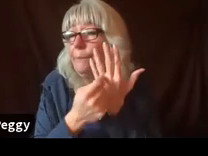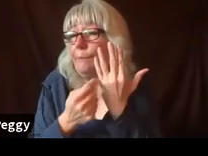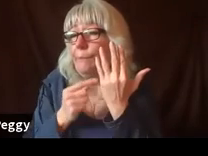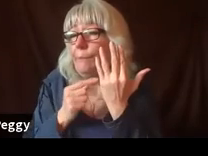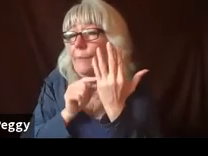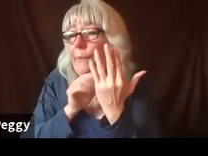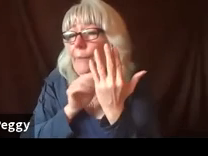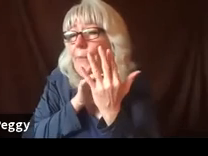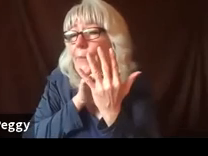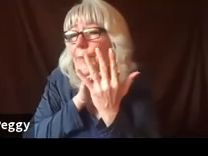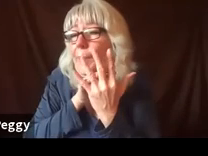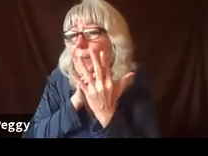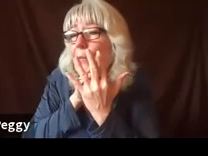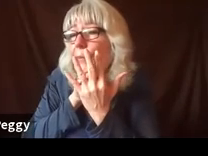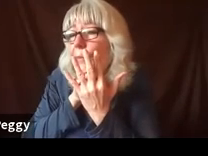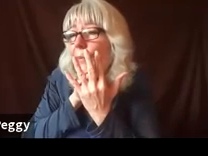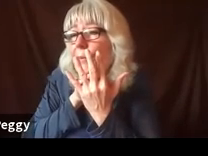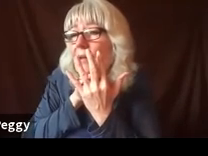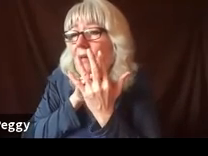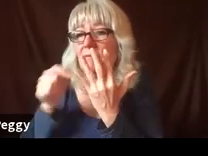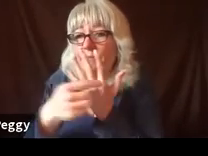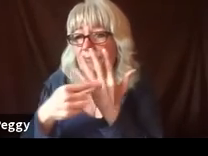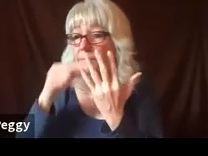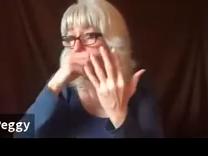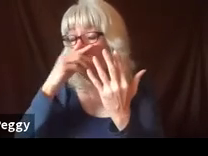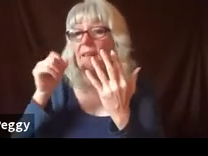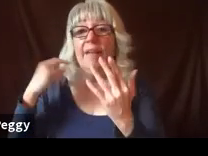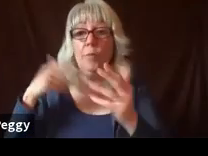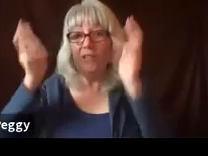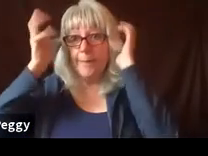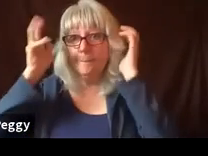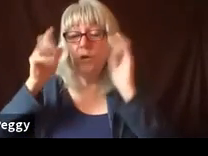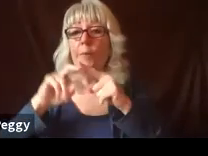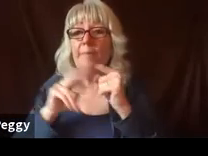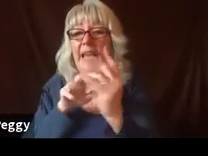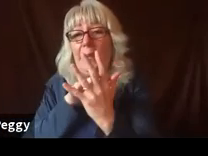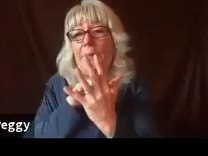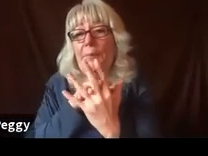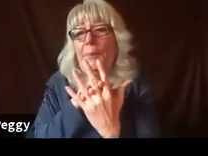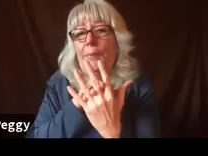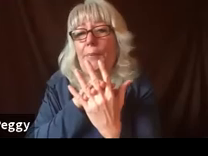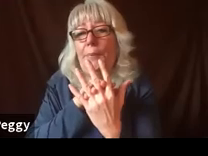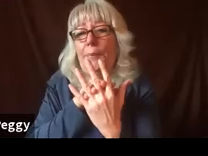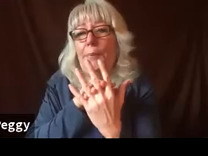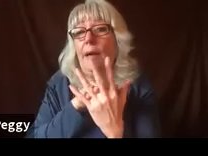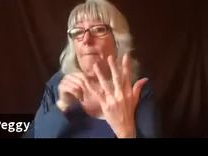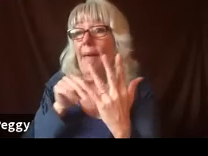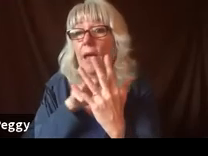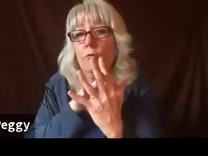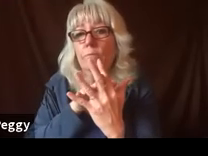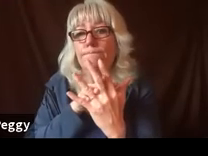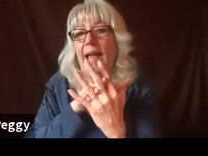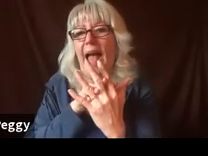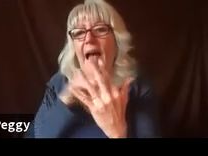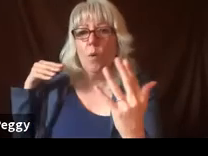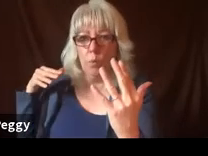through? Okay. What we're doing when we shampoo the brush is we're trying to get these little bits of acrylic